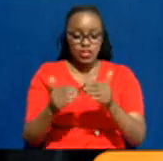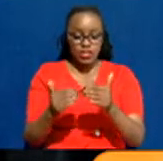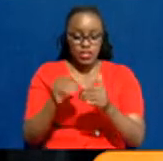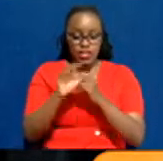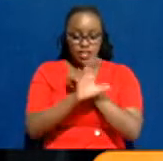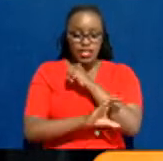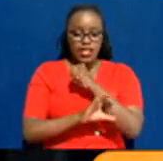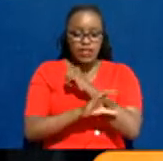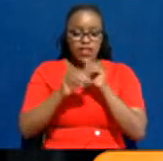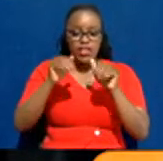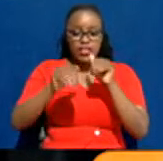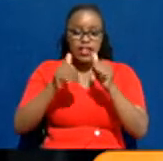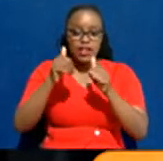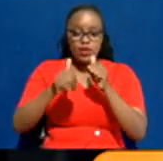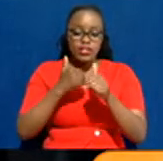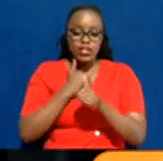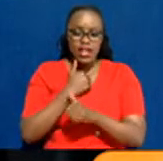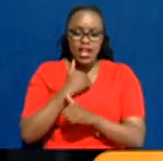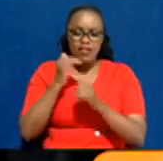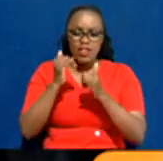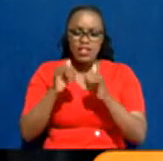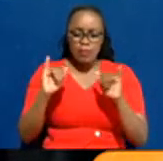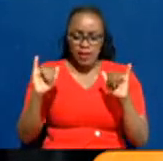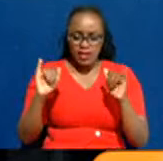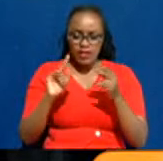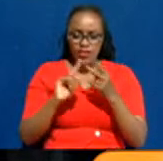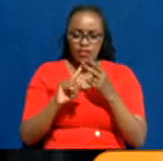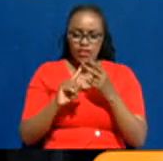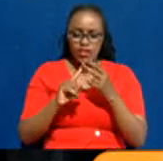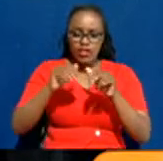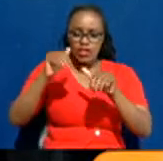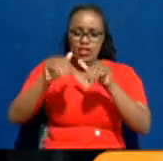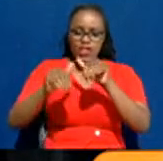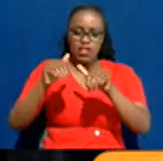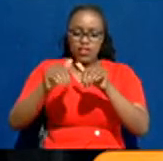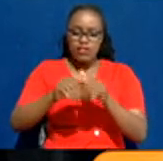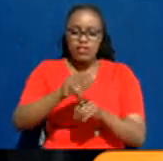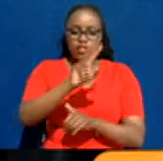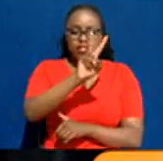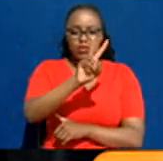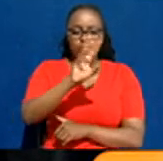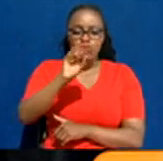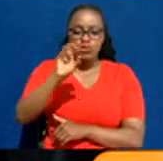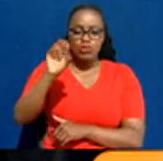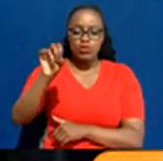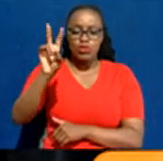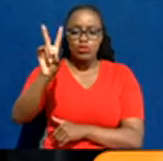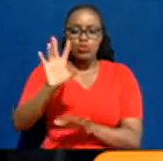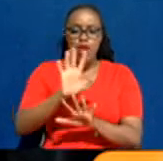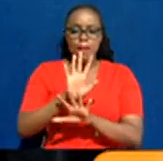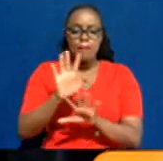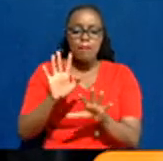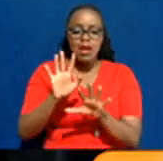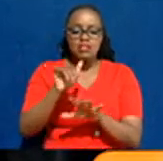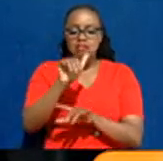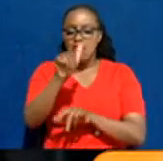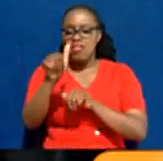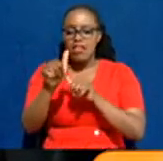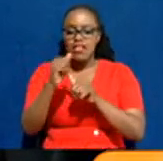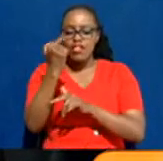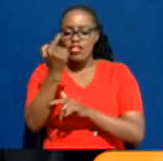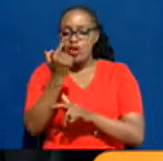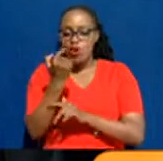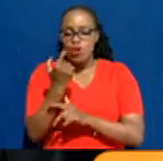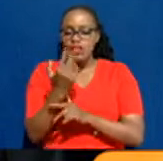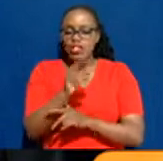The election that brought Kenya independent, and the election of 2002. Those are the